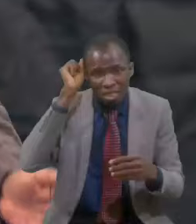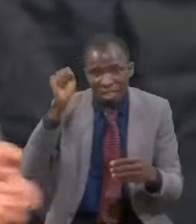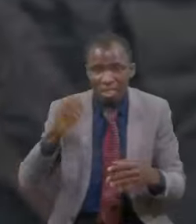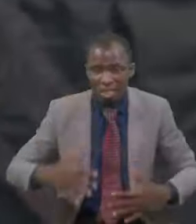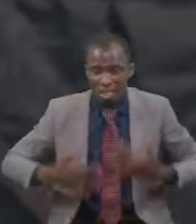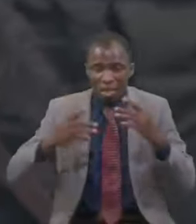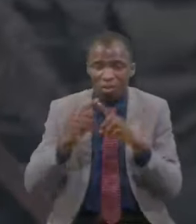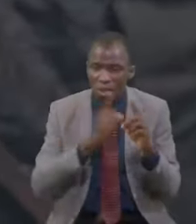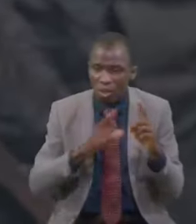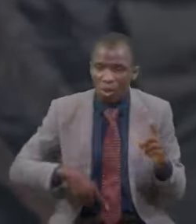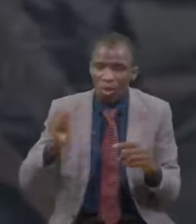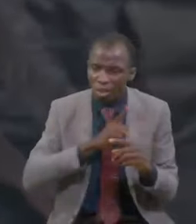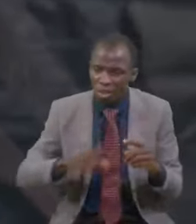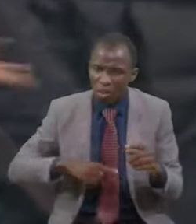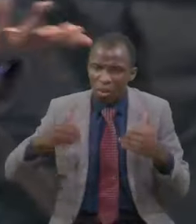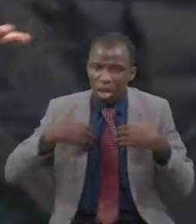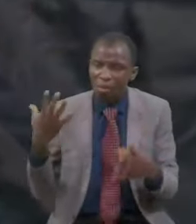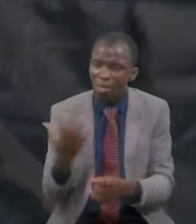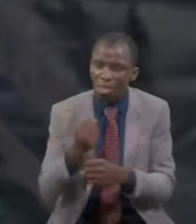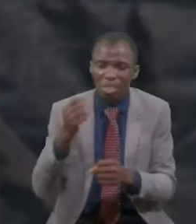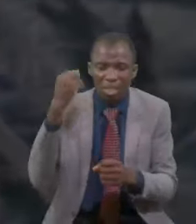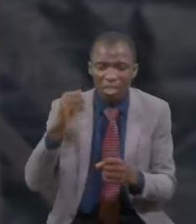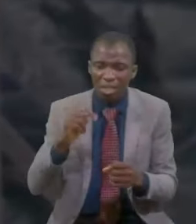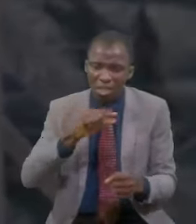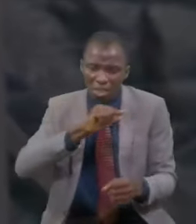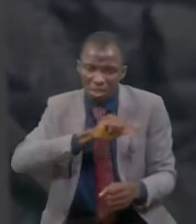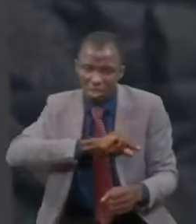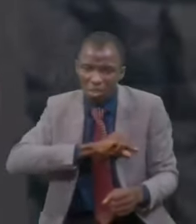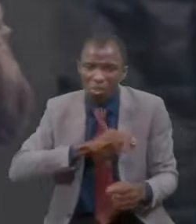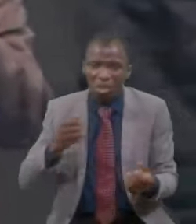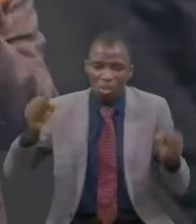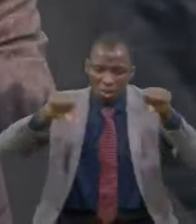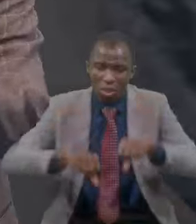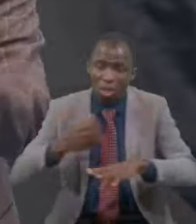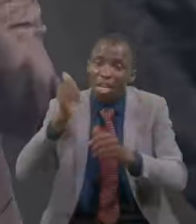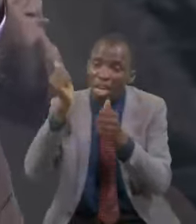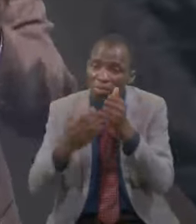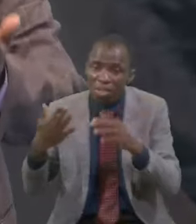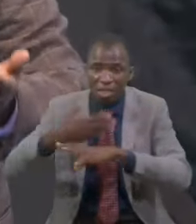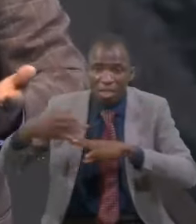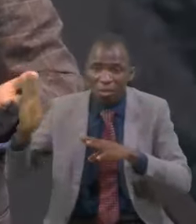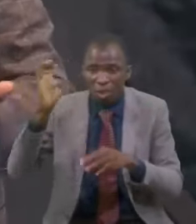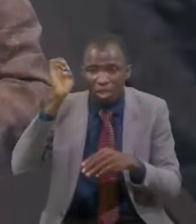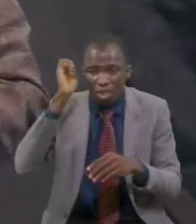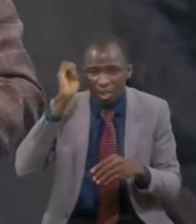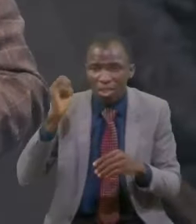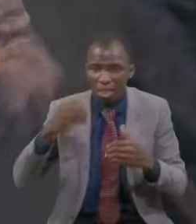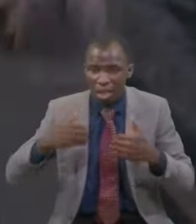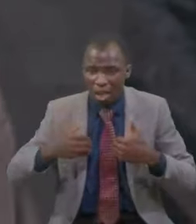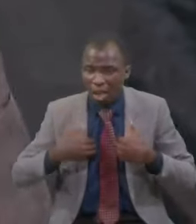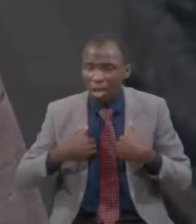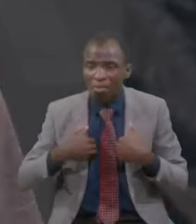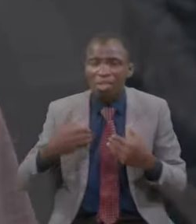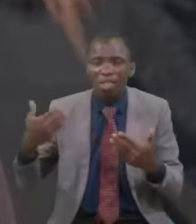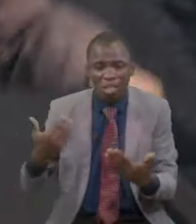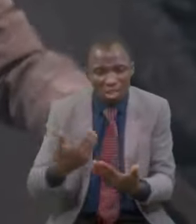the guilt, the condemnation, everything away. He even has a new heavenly dress